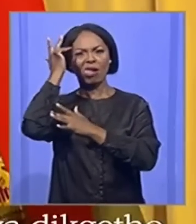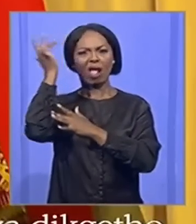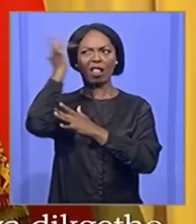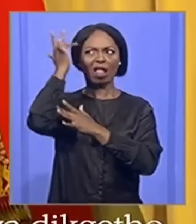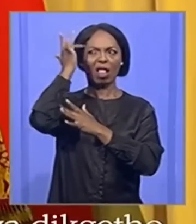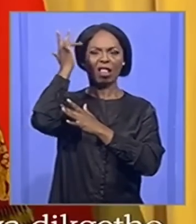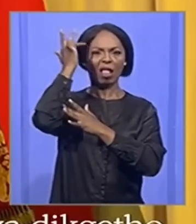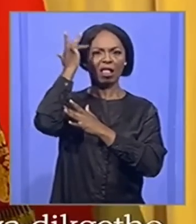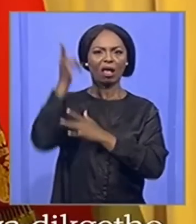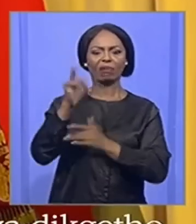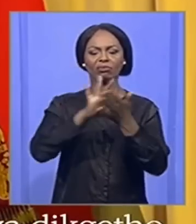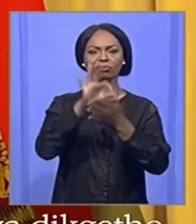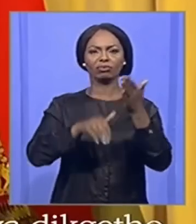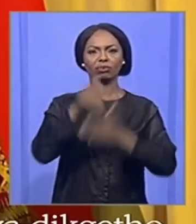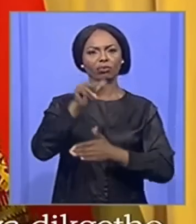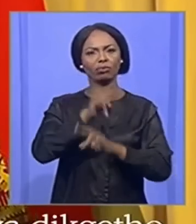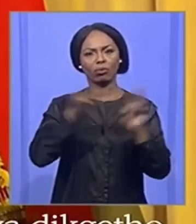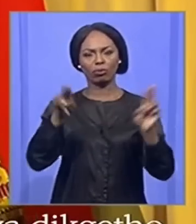our electoral system.